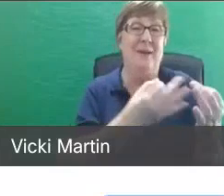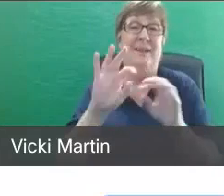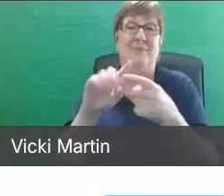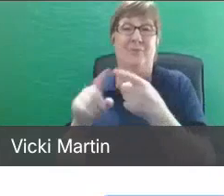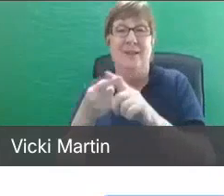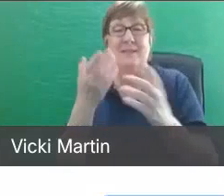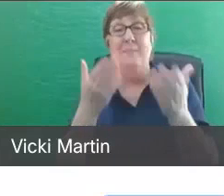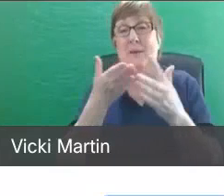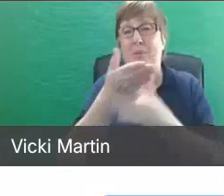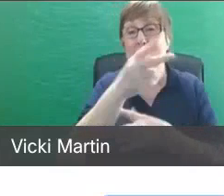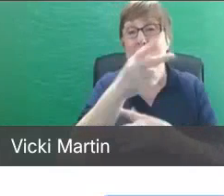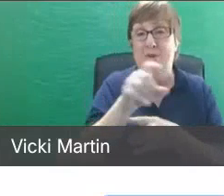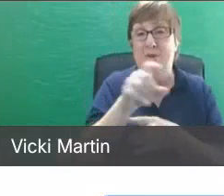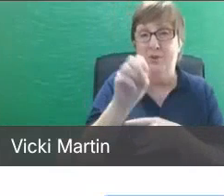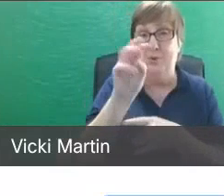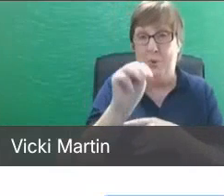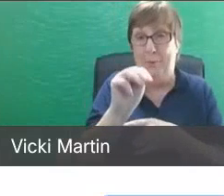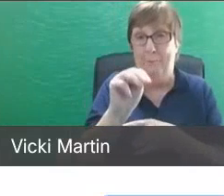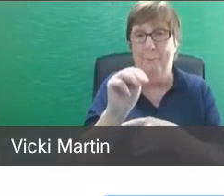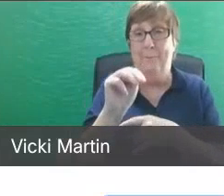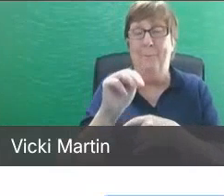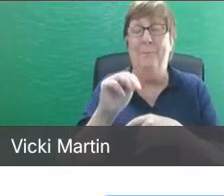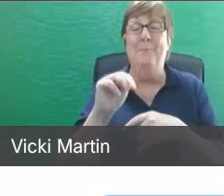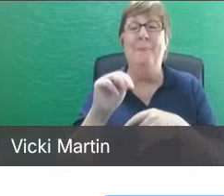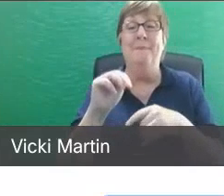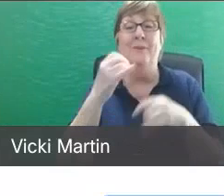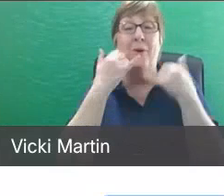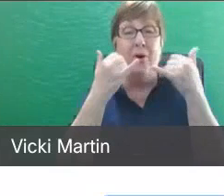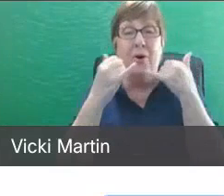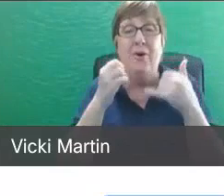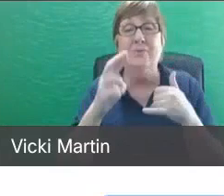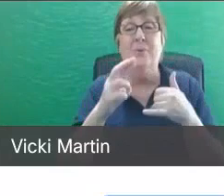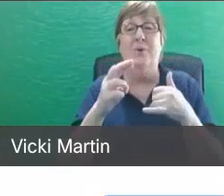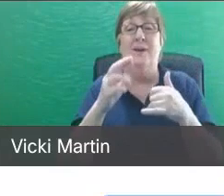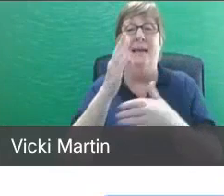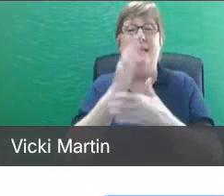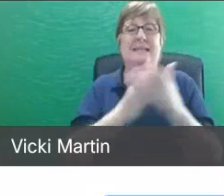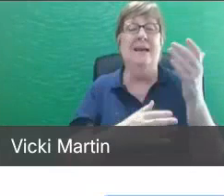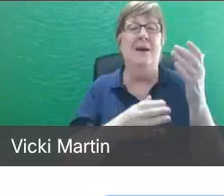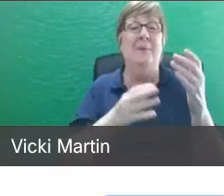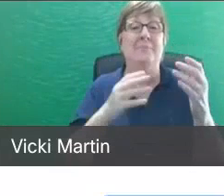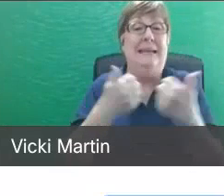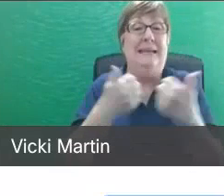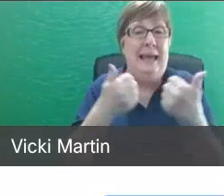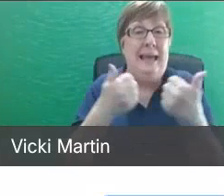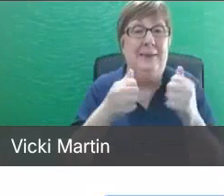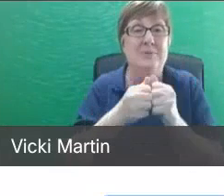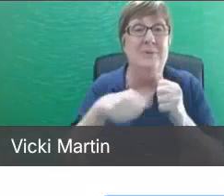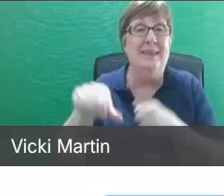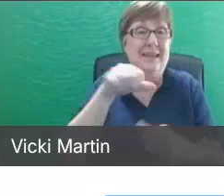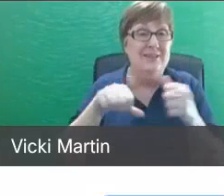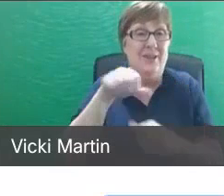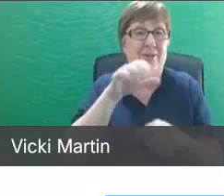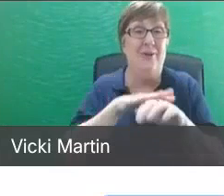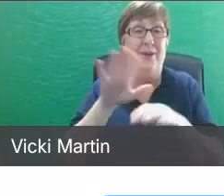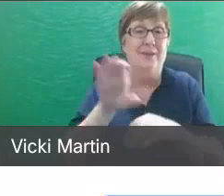games and things like that. That can make you feel better. It can bring you happiness and a feeling of connection with your other family